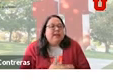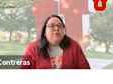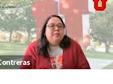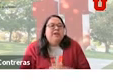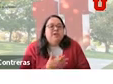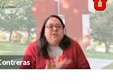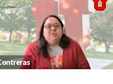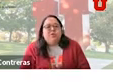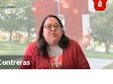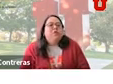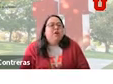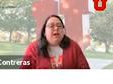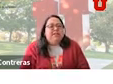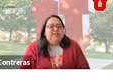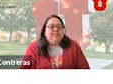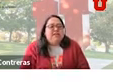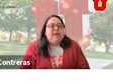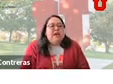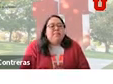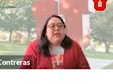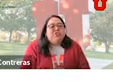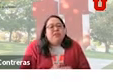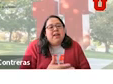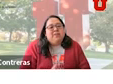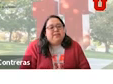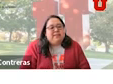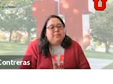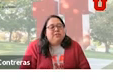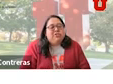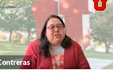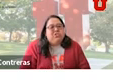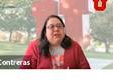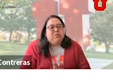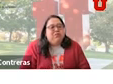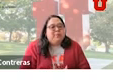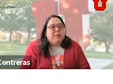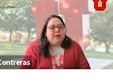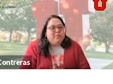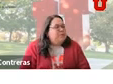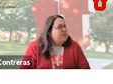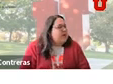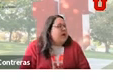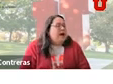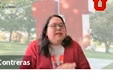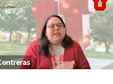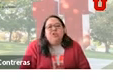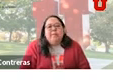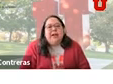it, and that it will be a good experience for your attendees. Make sure they have accessible gender neutral